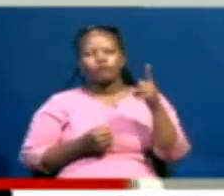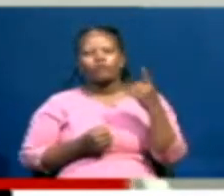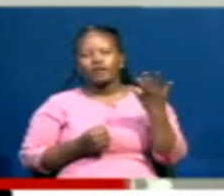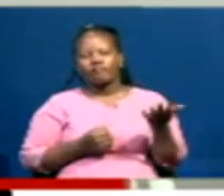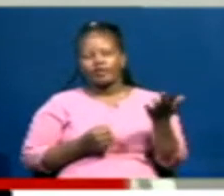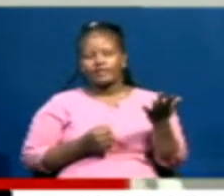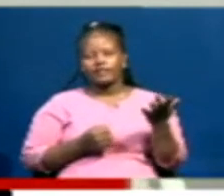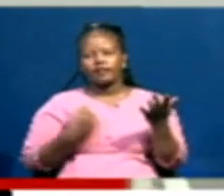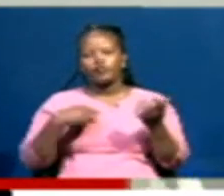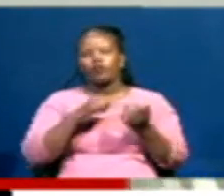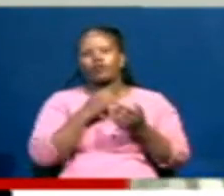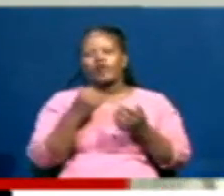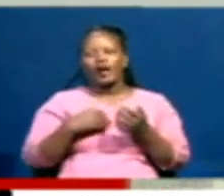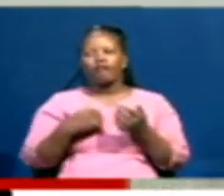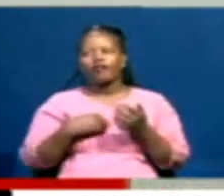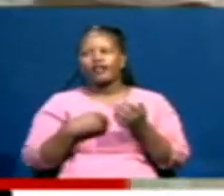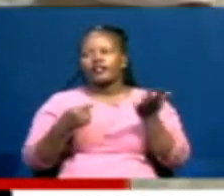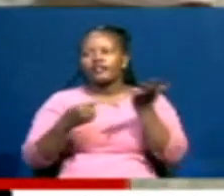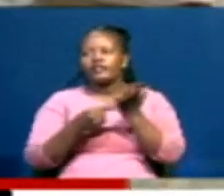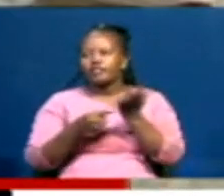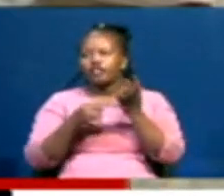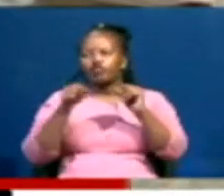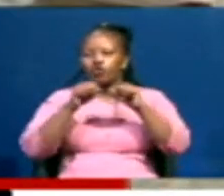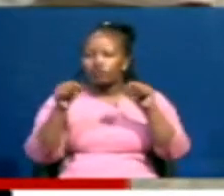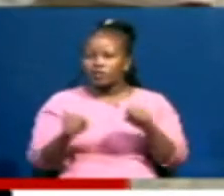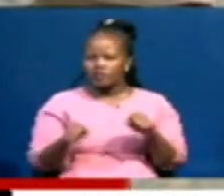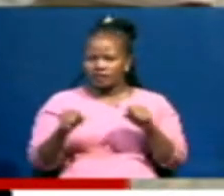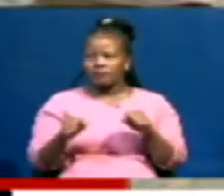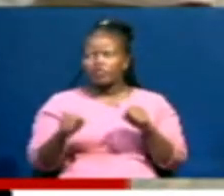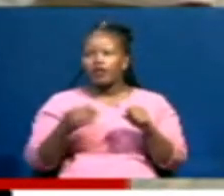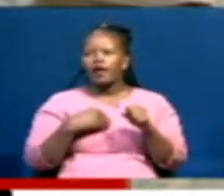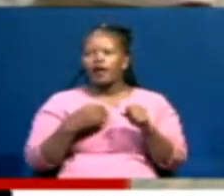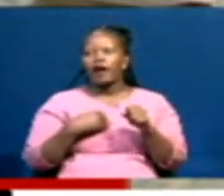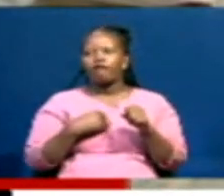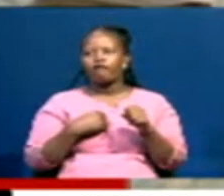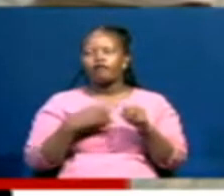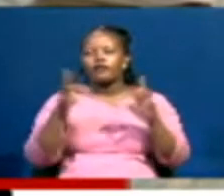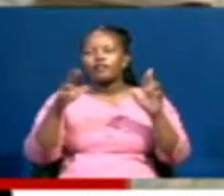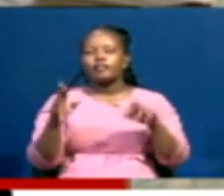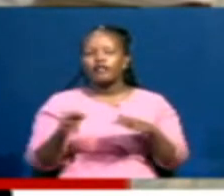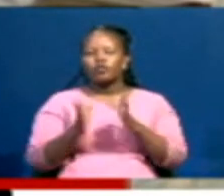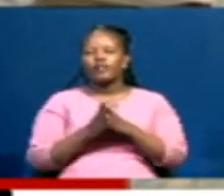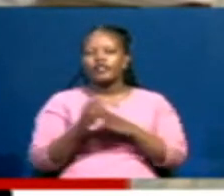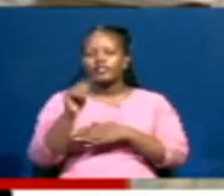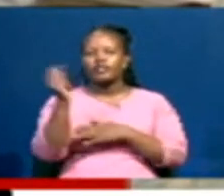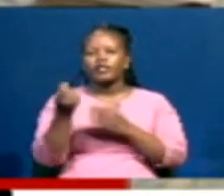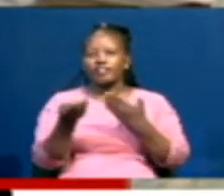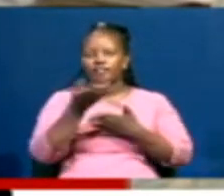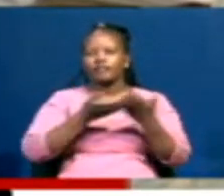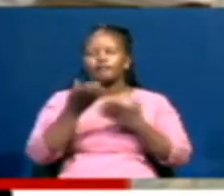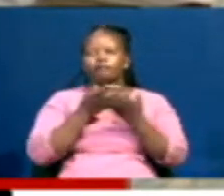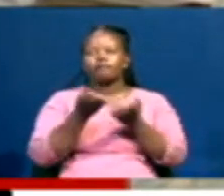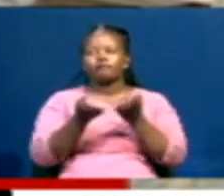digital ecosystem, we have many enterprises, both international and Kenyan enterprises. So these are